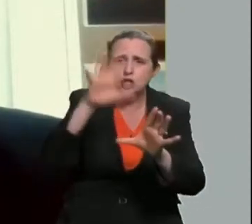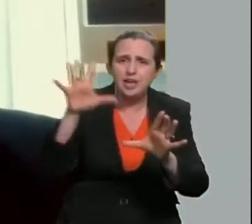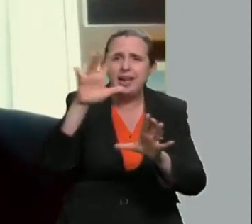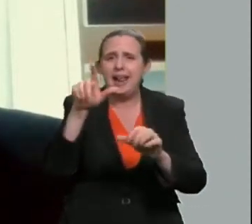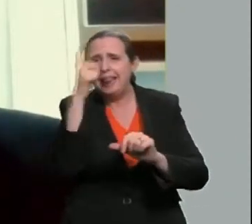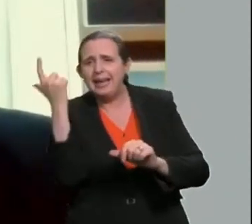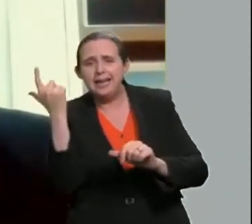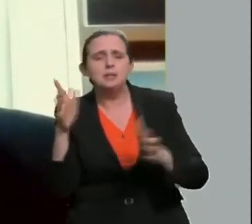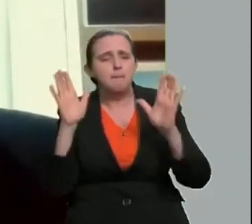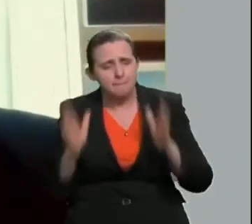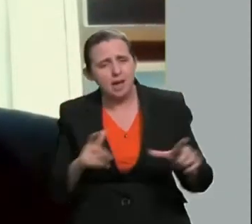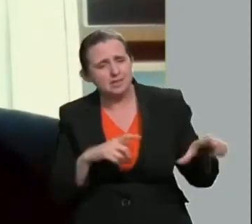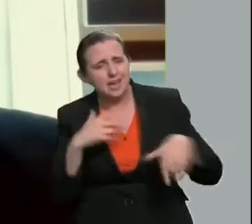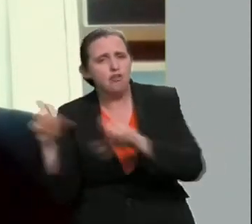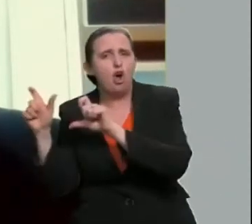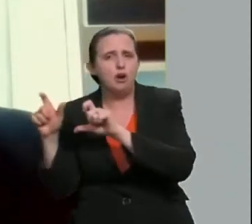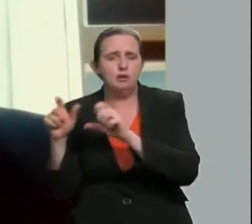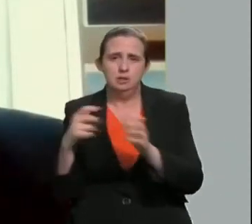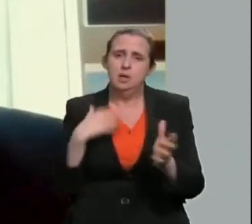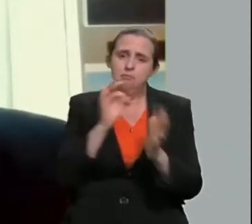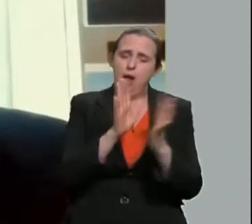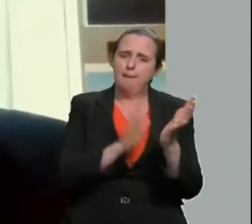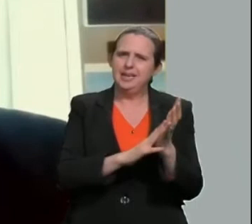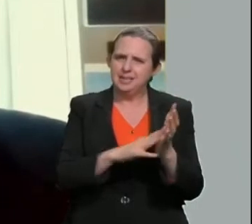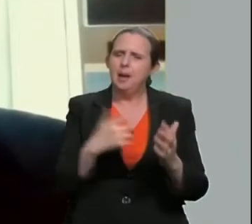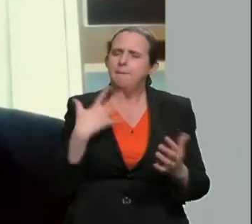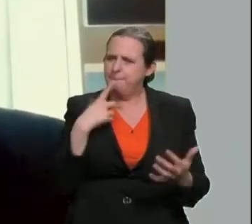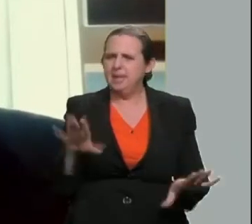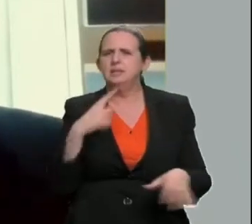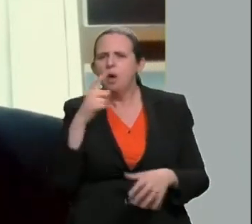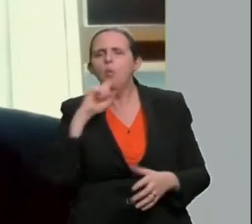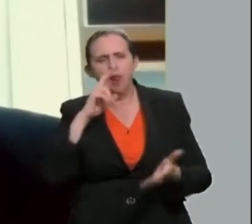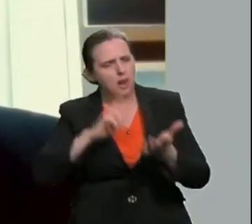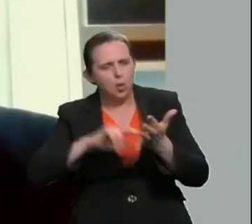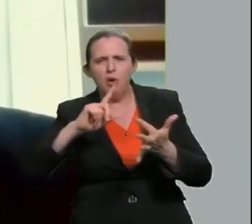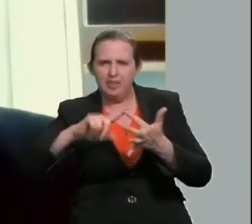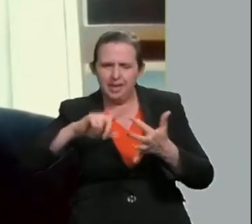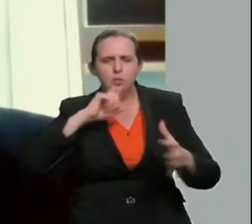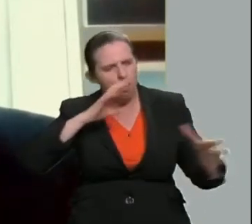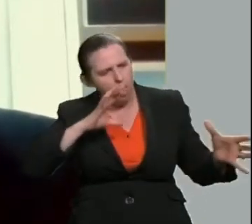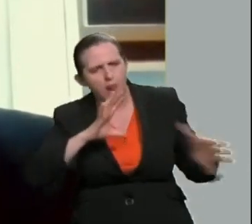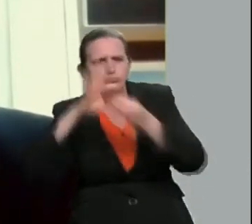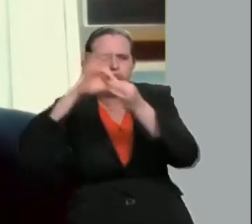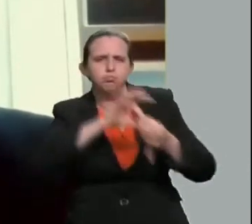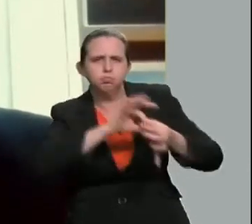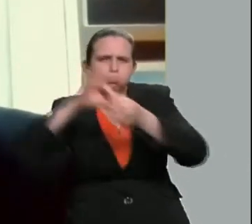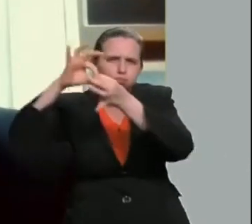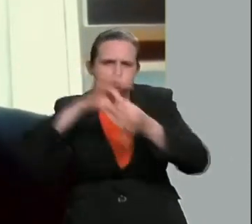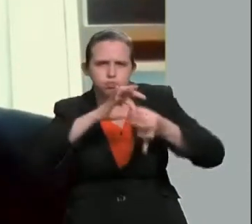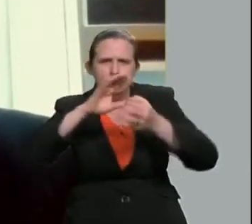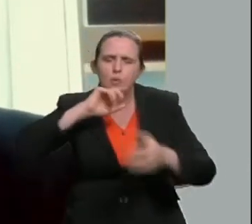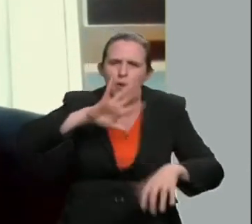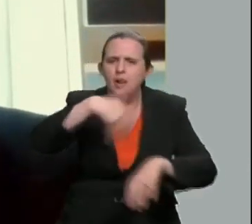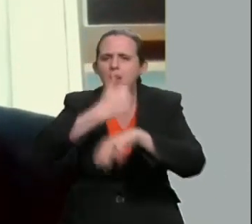made repeated promises to the people of the North East of his intention to level up and to connect and create opportunities for people here in places